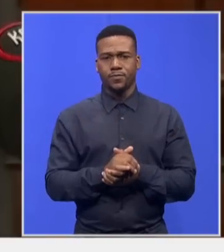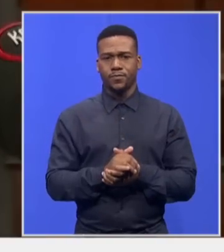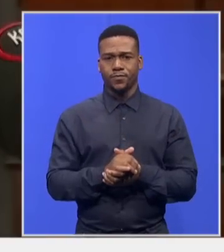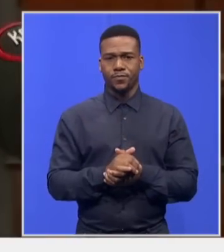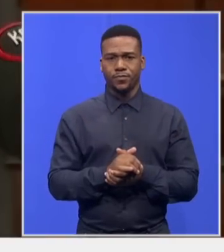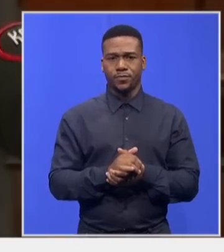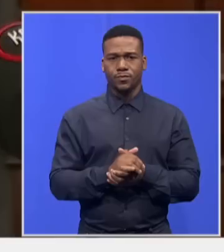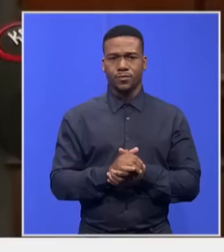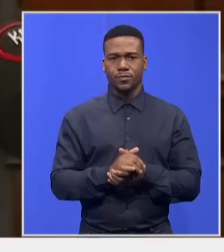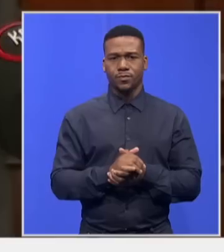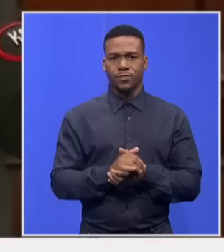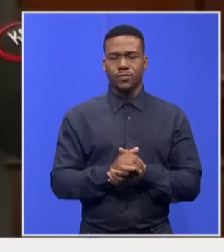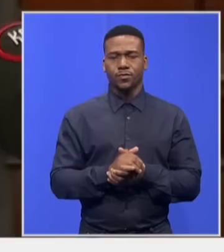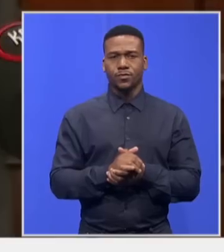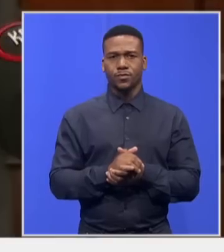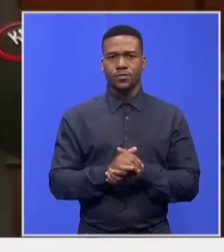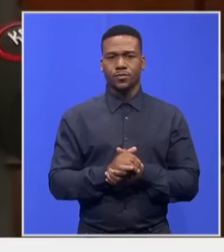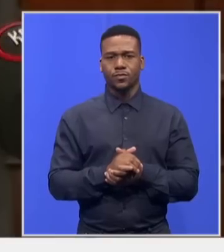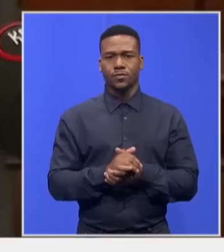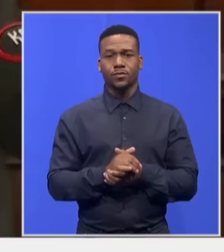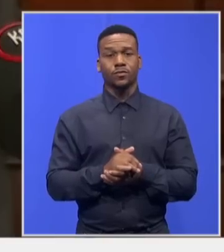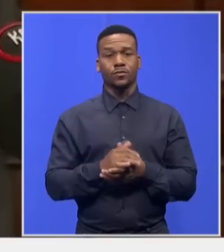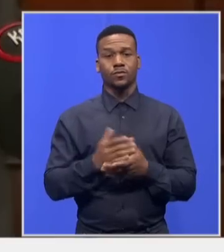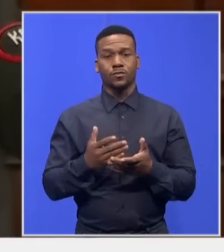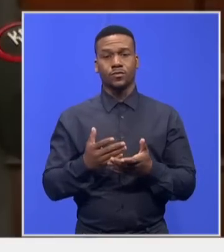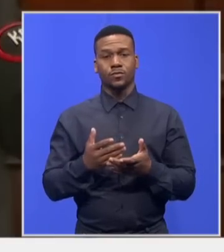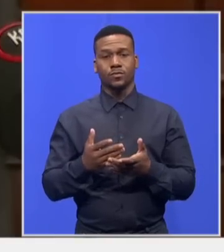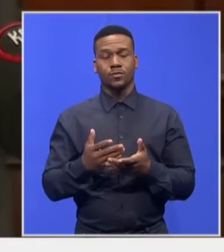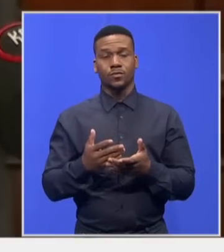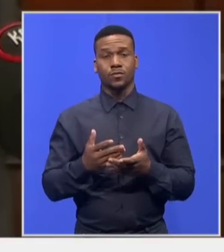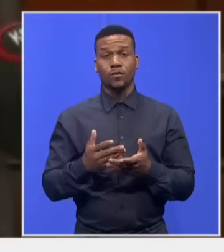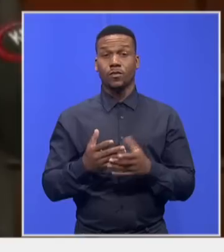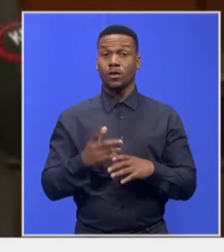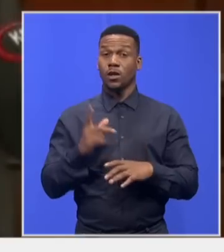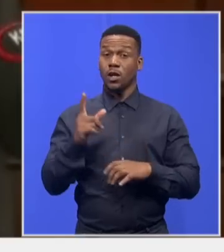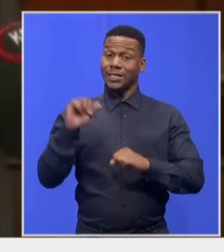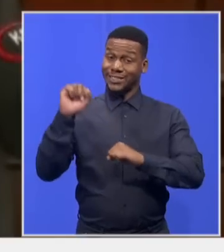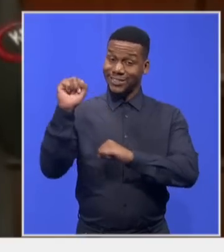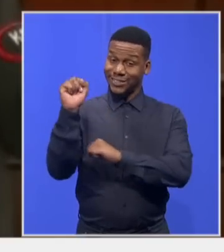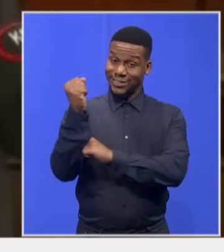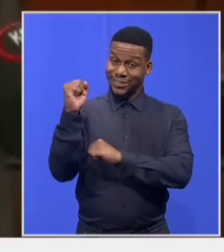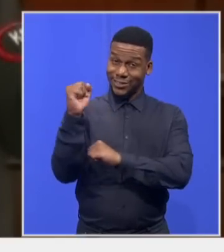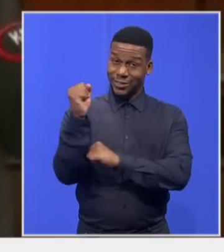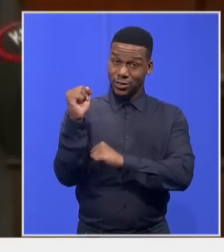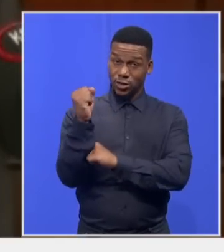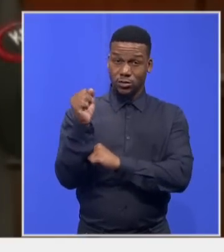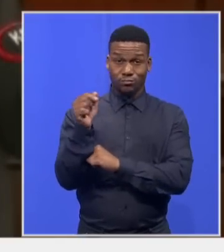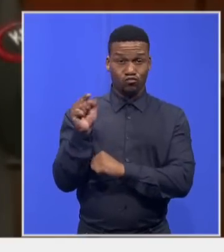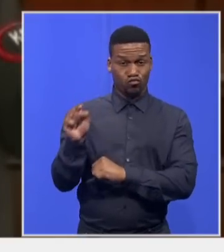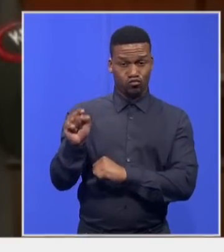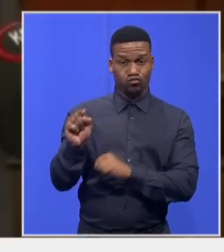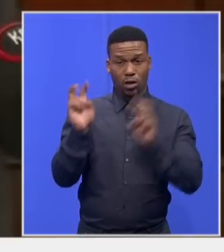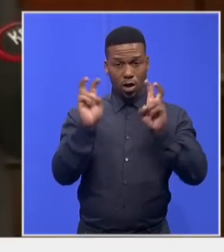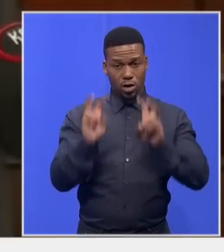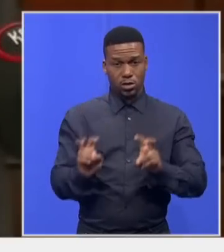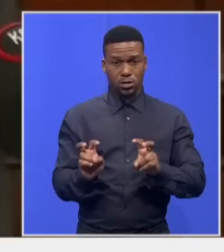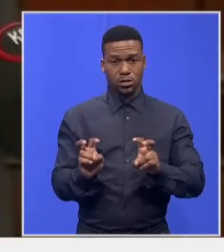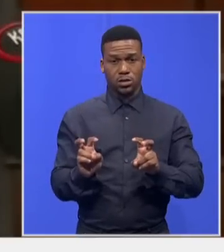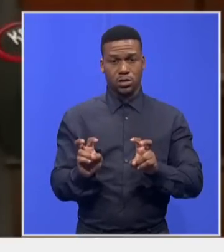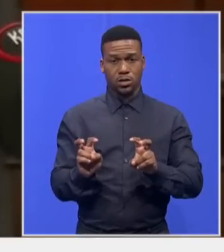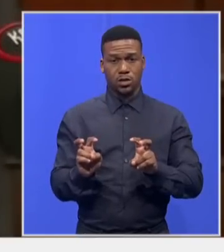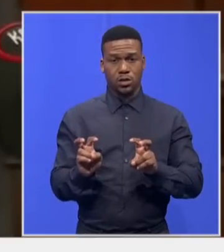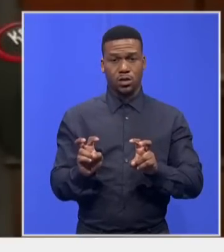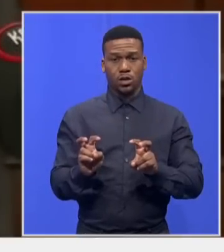our communication to the state of the generation side in this instance, to the